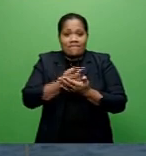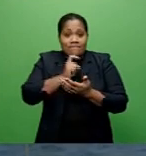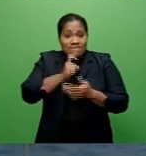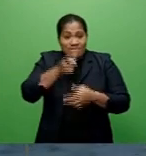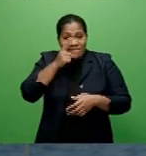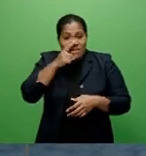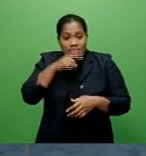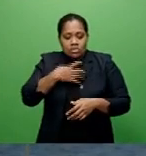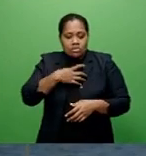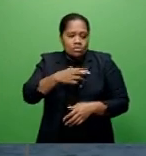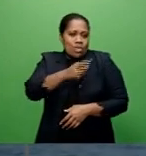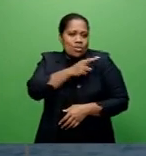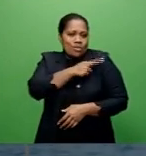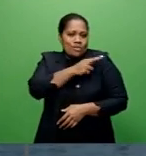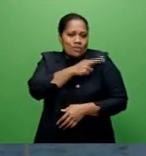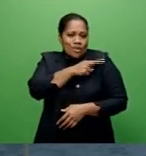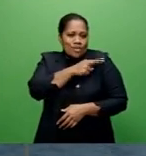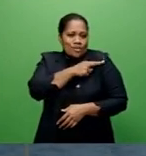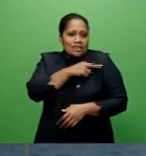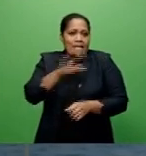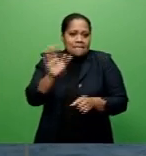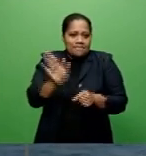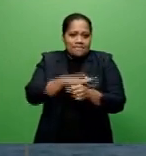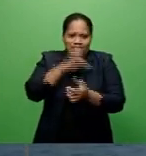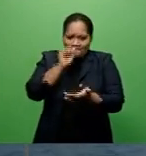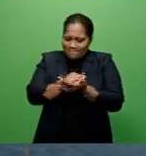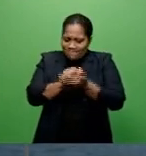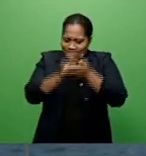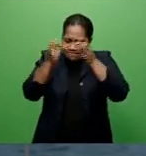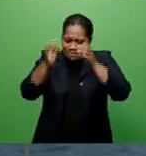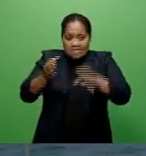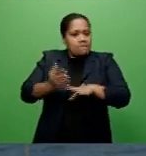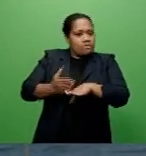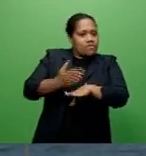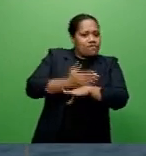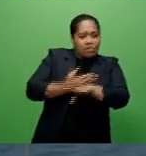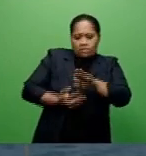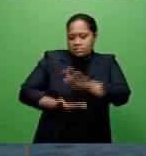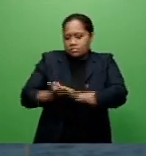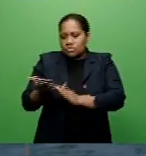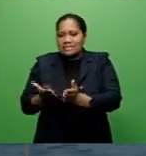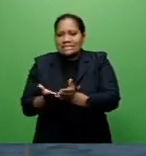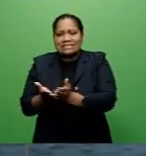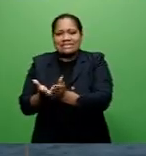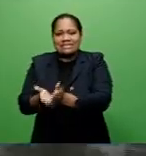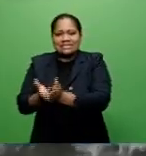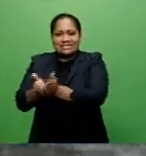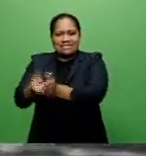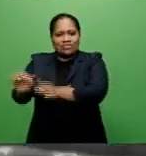more responsible and make informed decisions before going out to sea. Kelly Vadala reports.